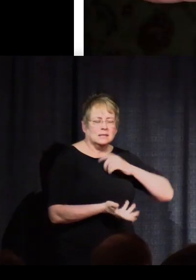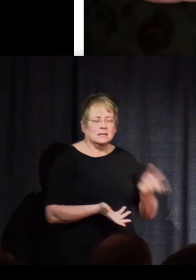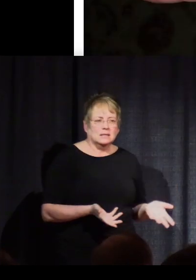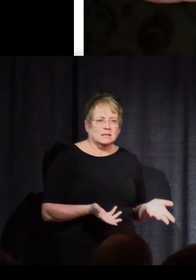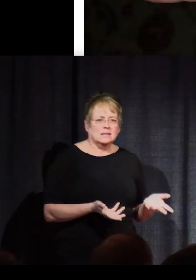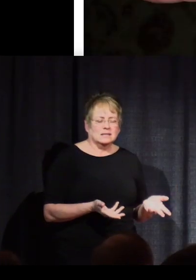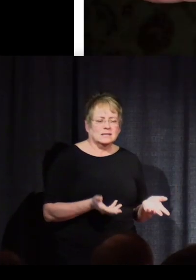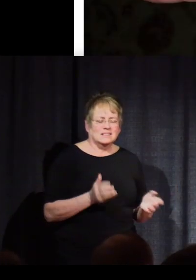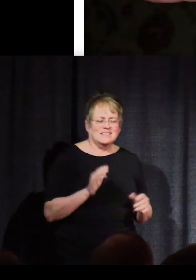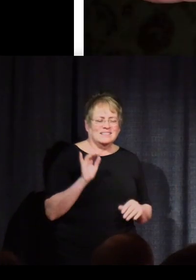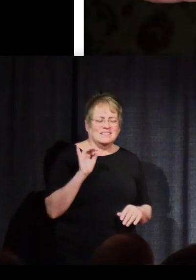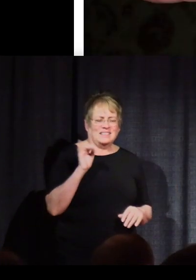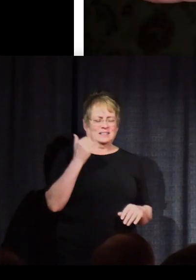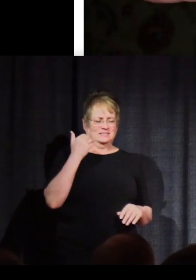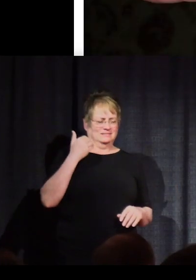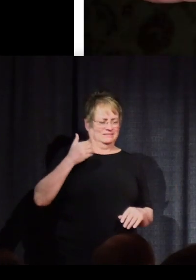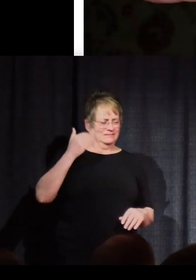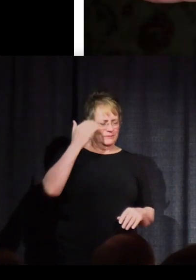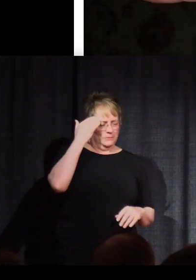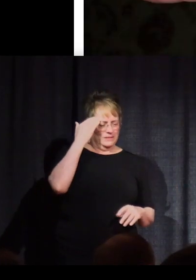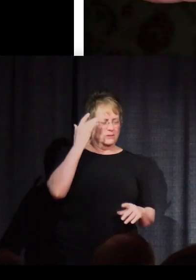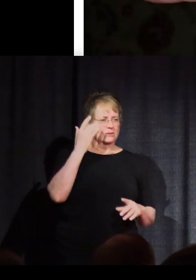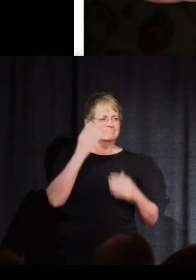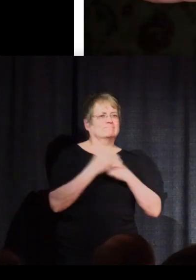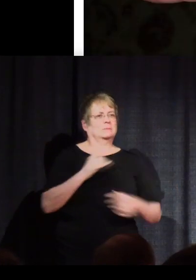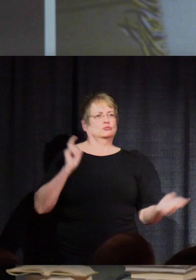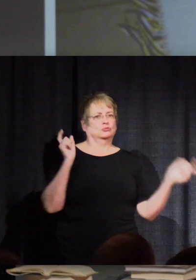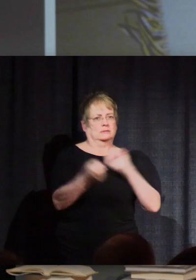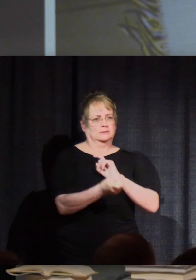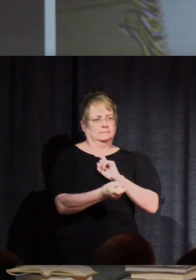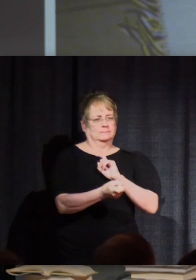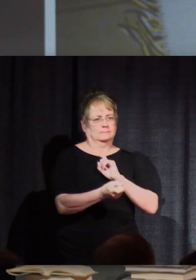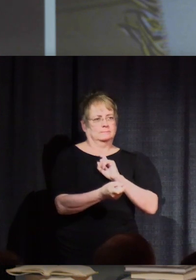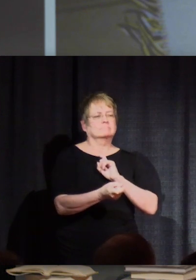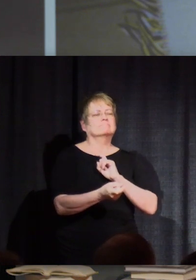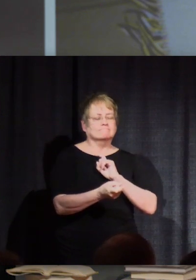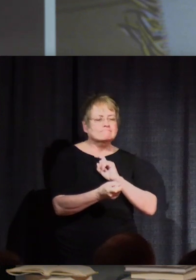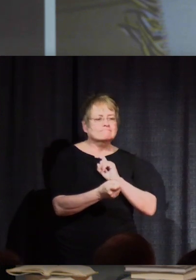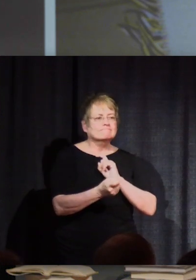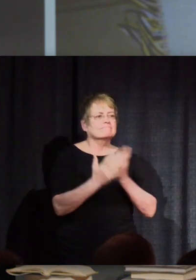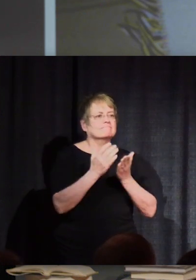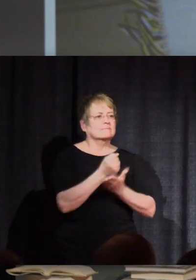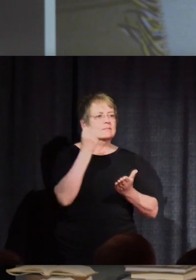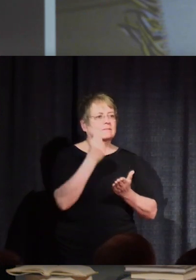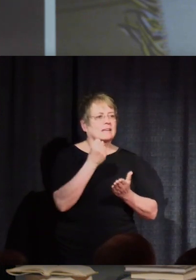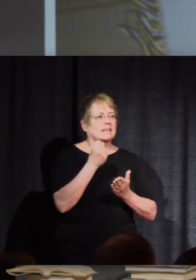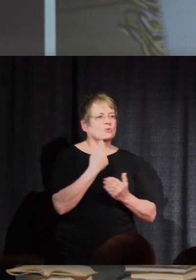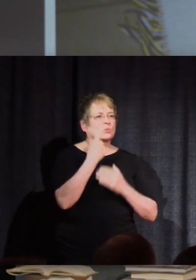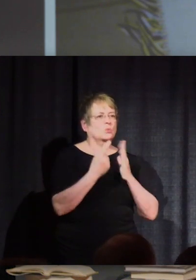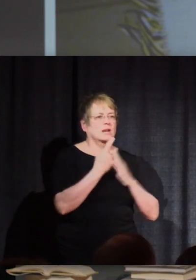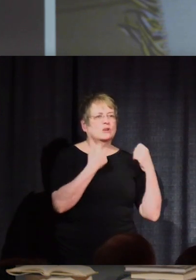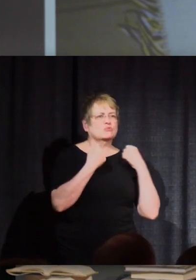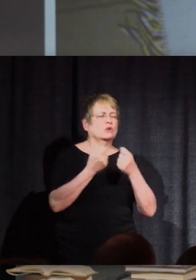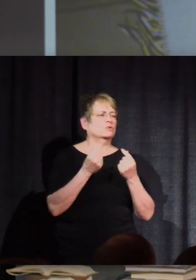And that familiarity was the catalyst to change. So I took advantage of my hour commute. I started